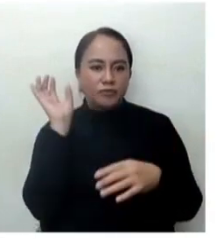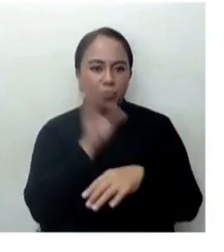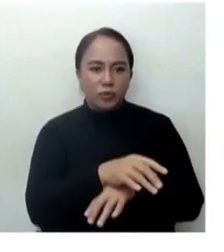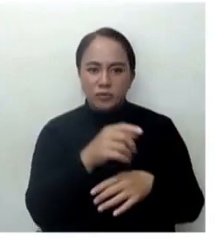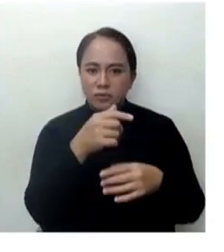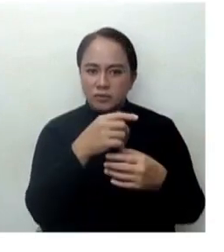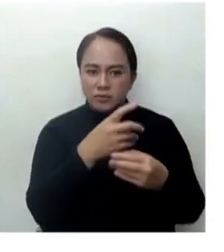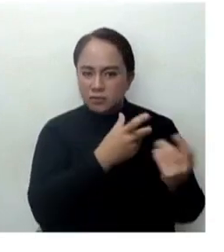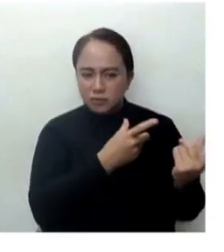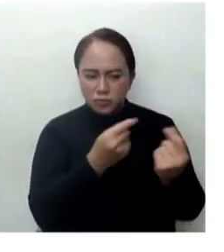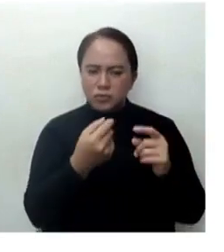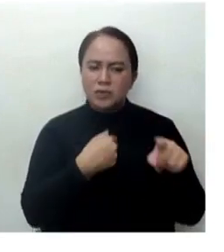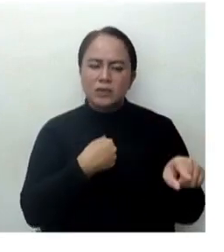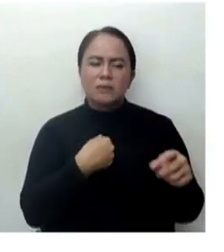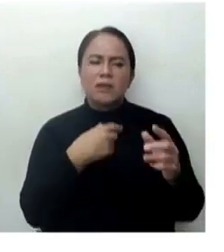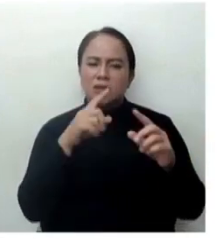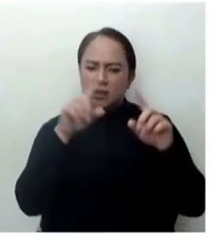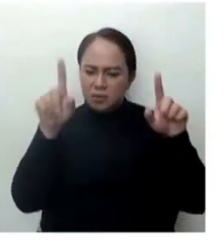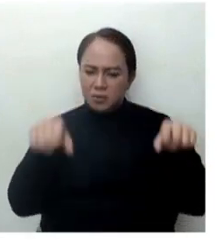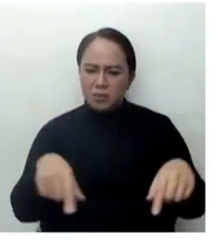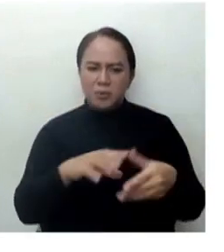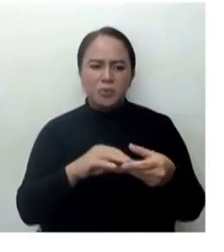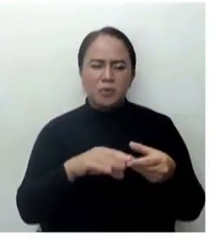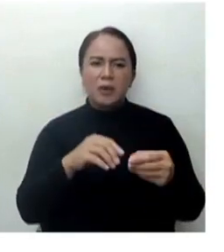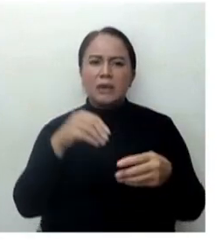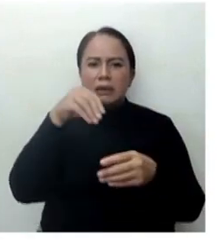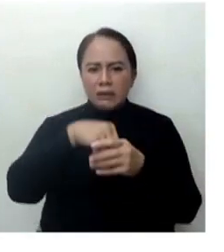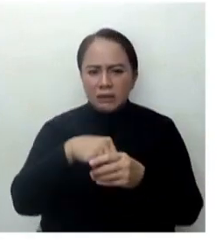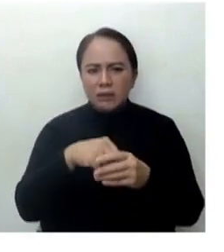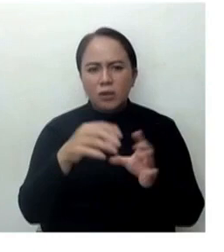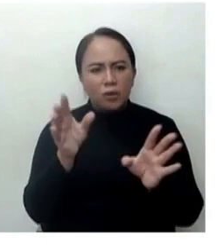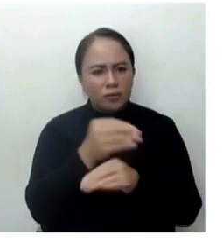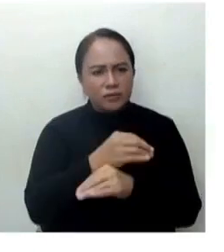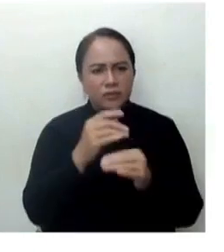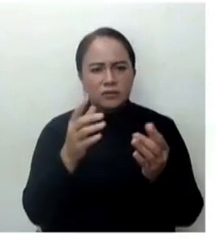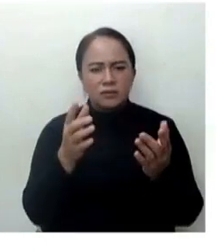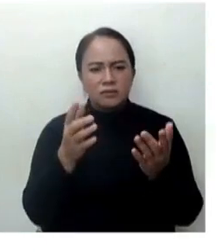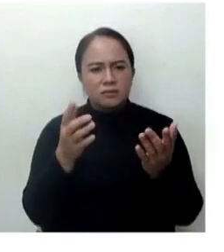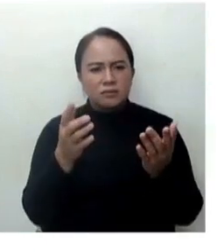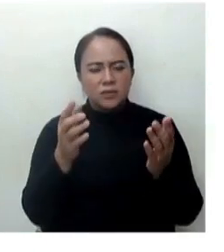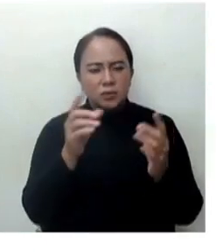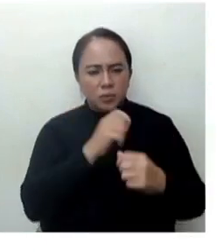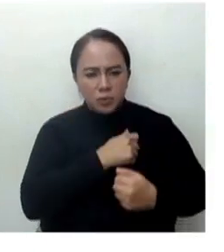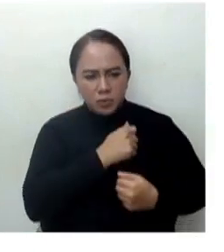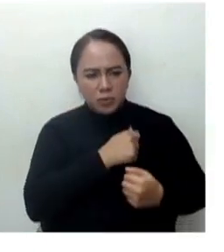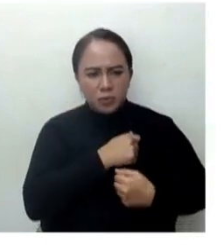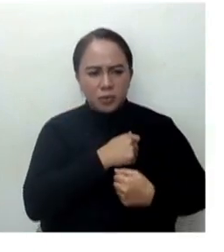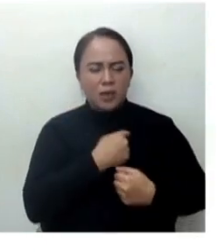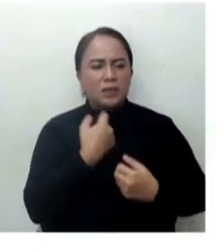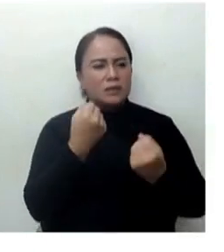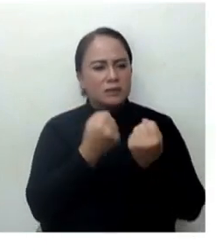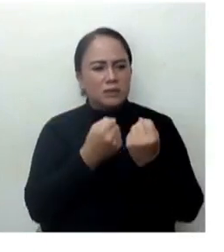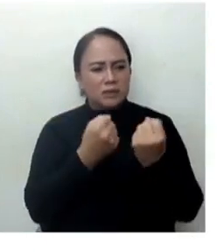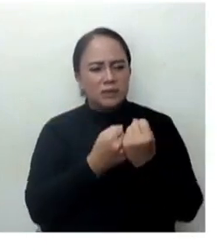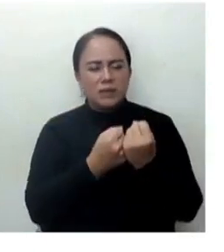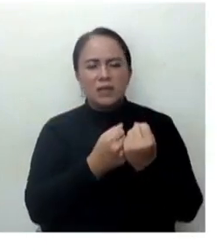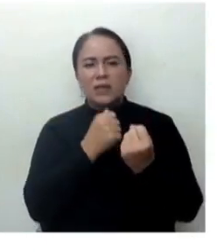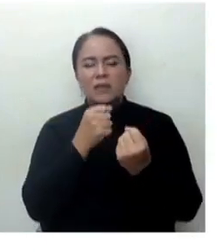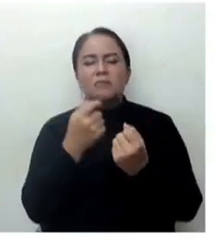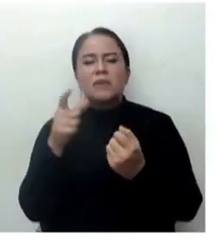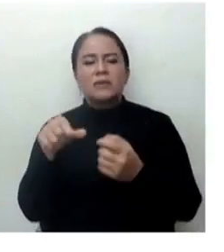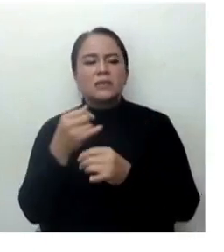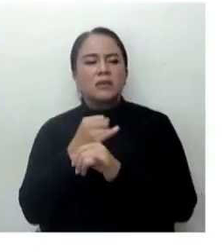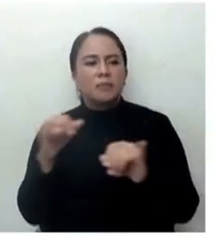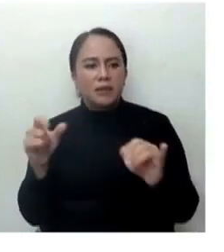these affidavits had to be executed inside the military camps? And why is it that they weren't assisted by their independent counsel?